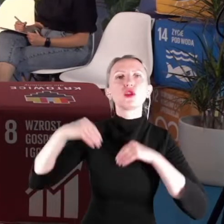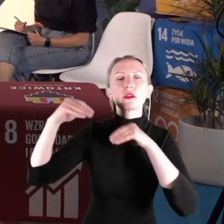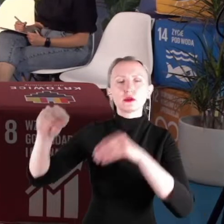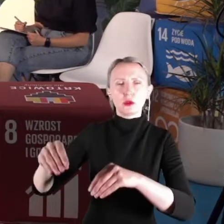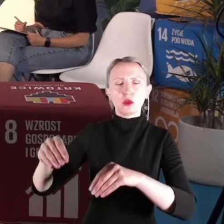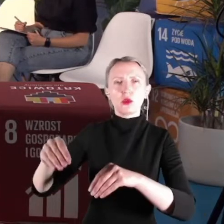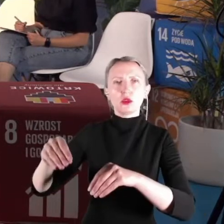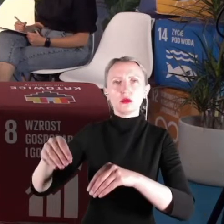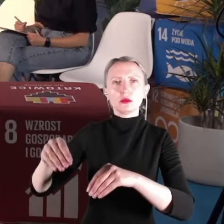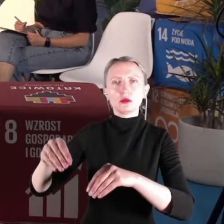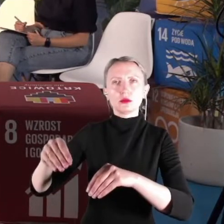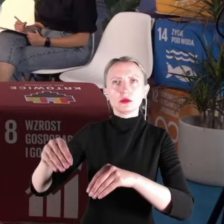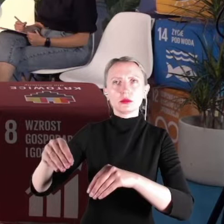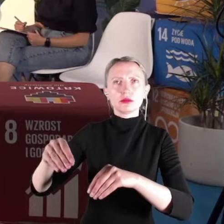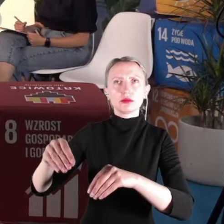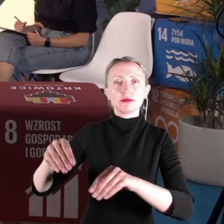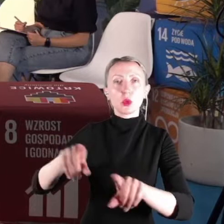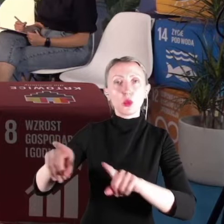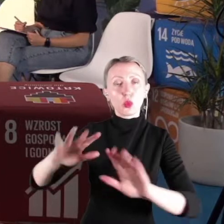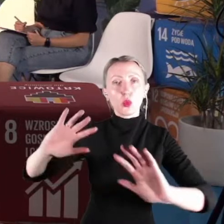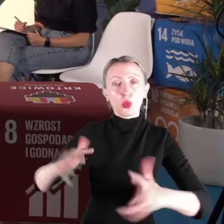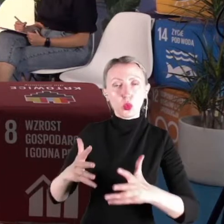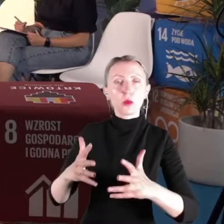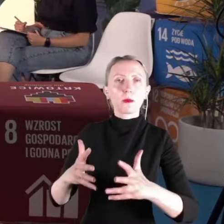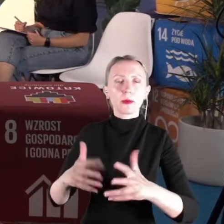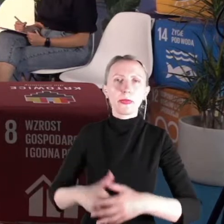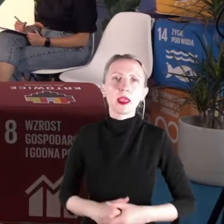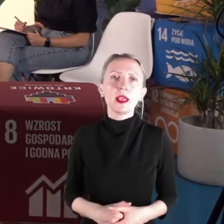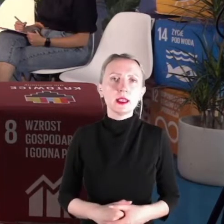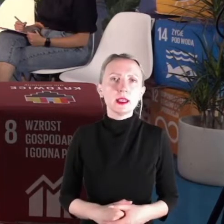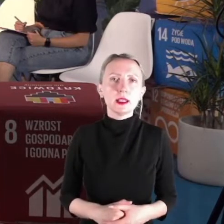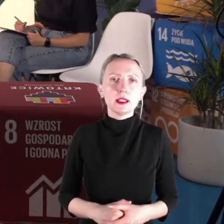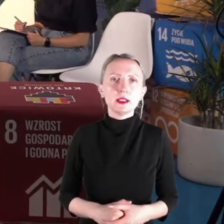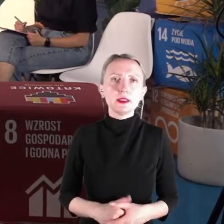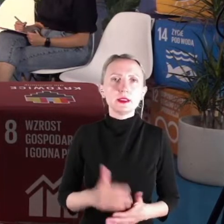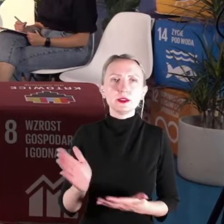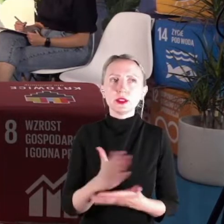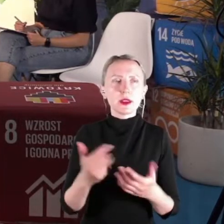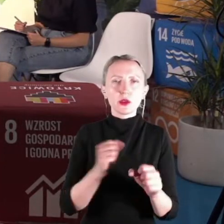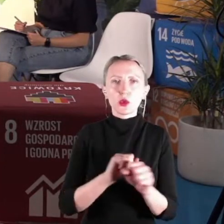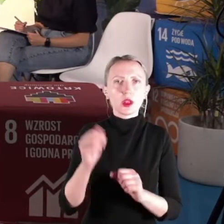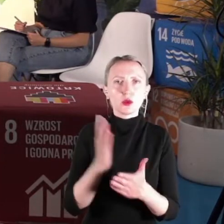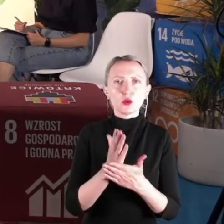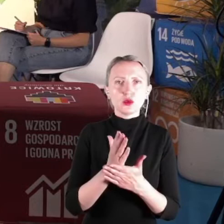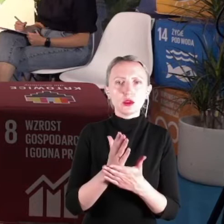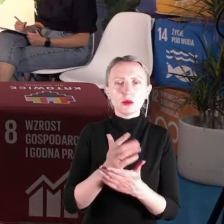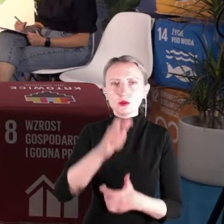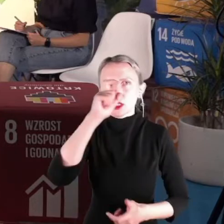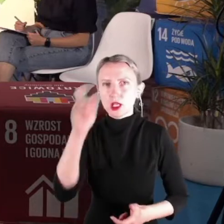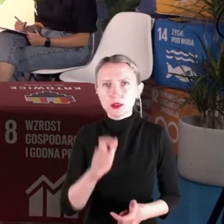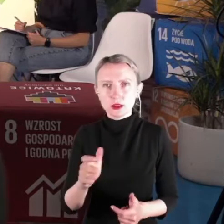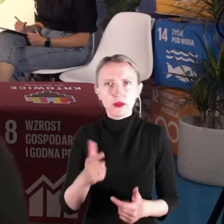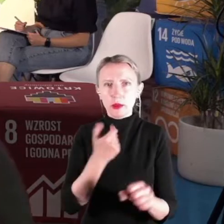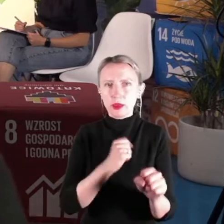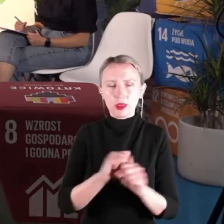longer a notorious no-go area, but an increasingly safe, diverse and productive place to live. Yet the pressing issue of further relocations to